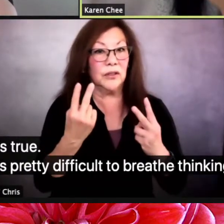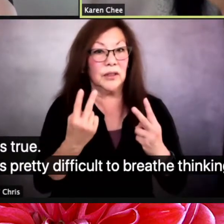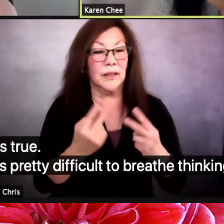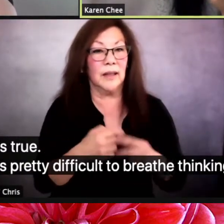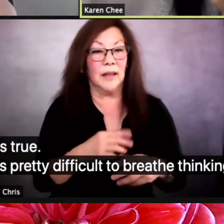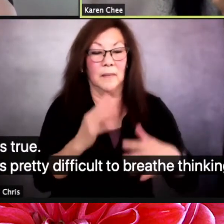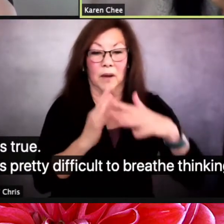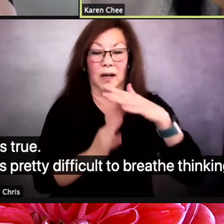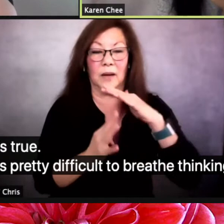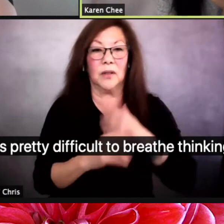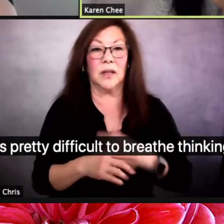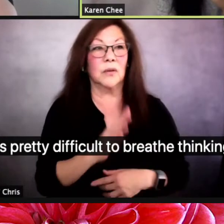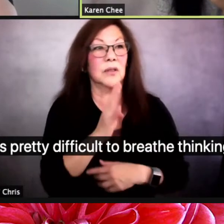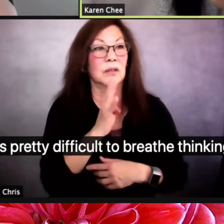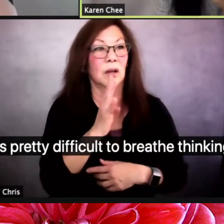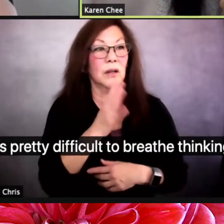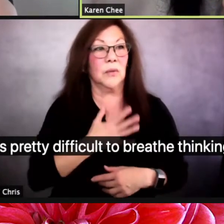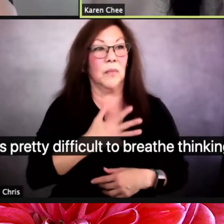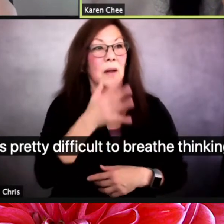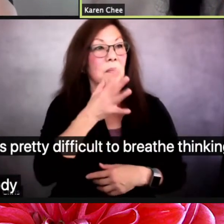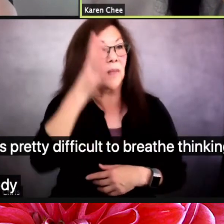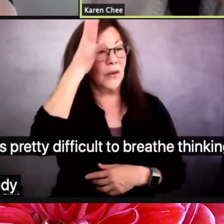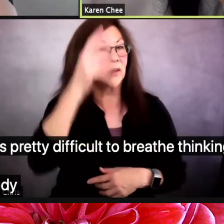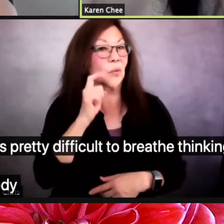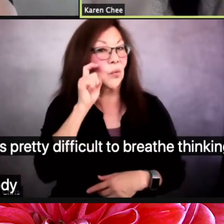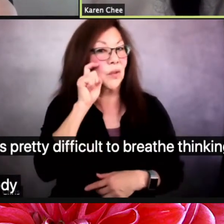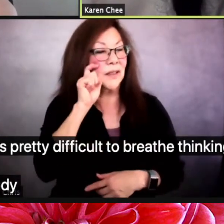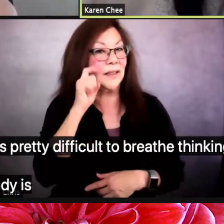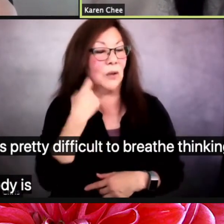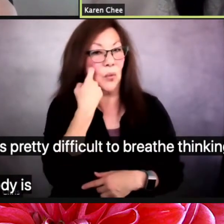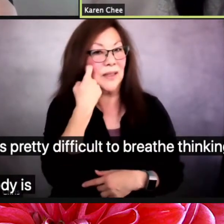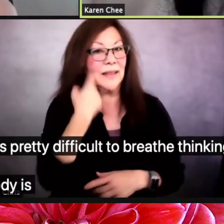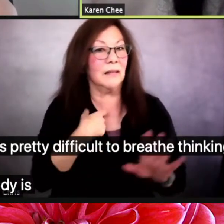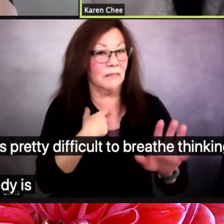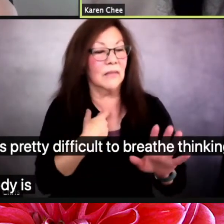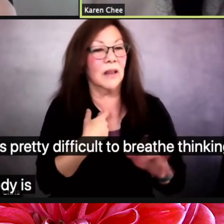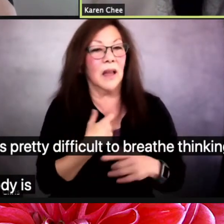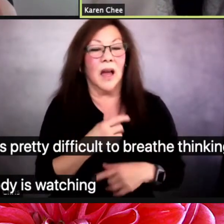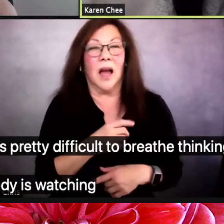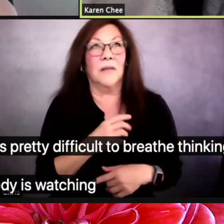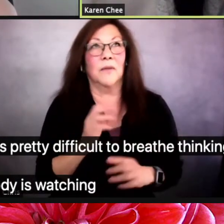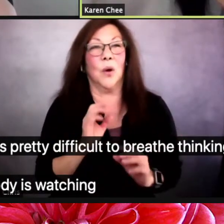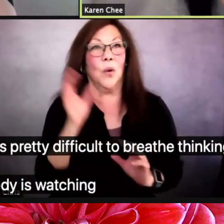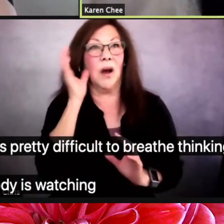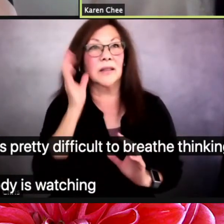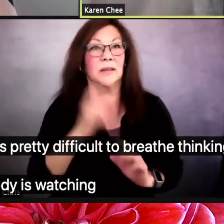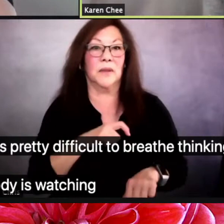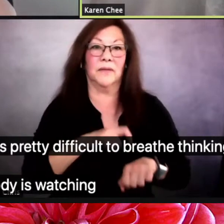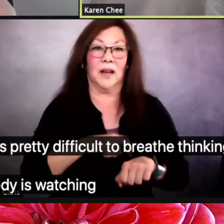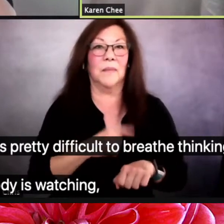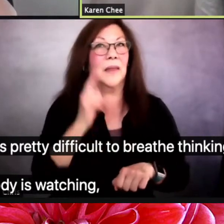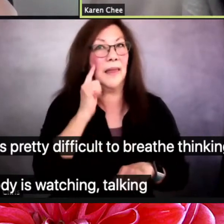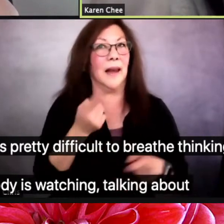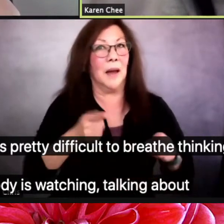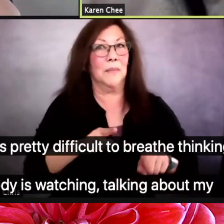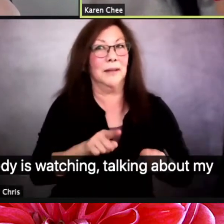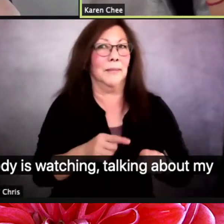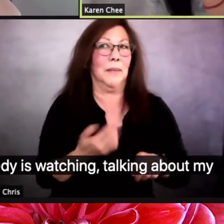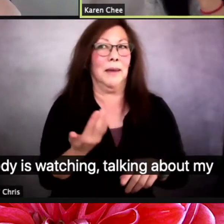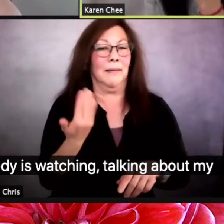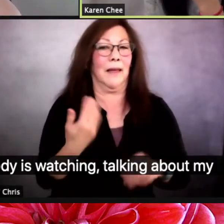was talking with my parents about this recently. Somewhat recently. I have no concept of time. This is probably last fall. um,